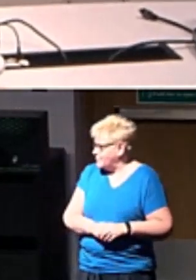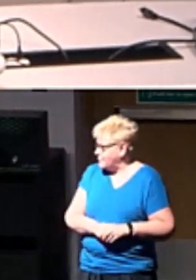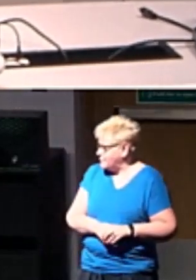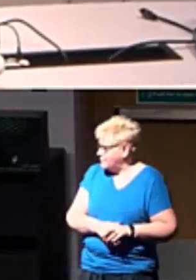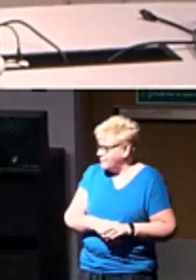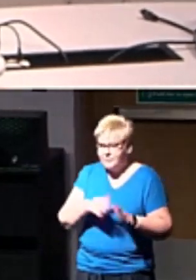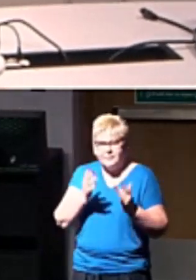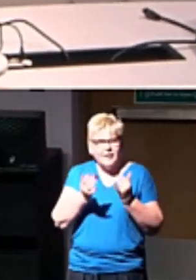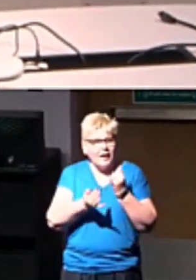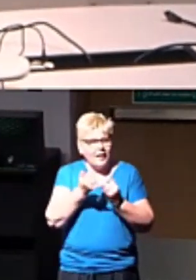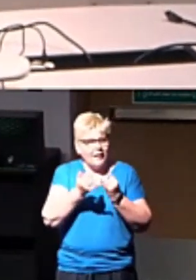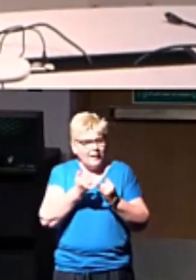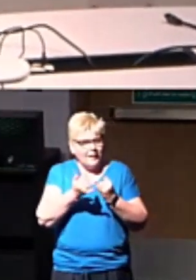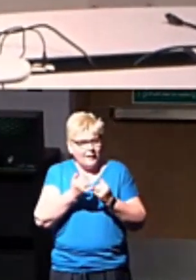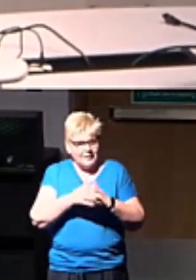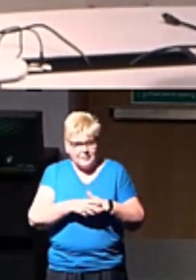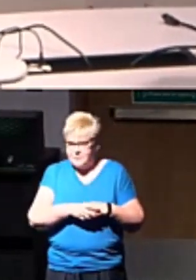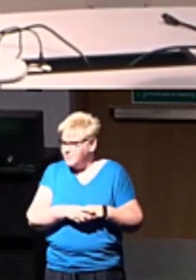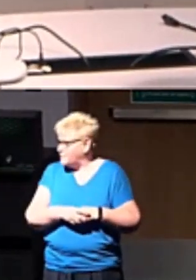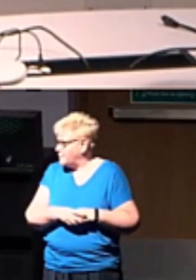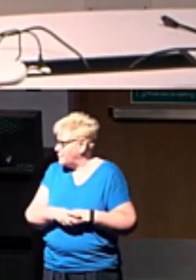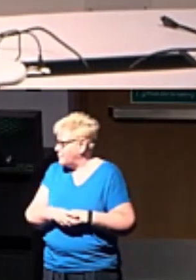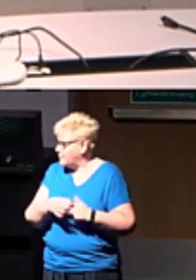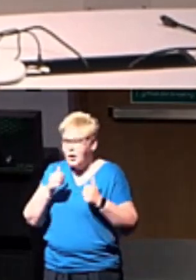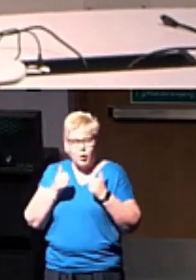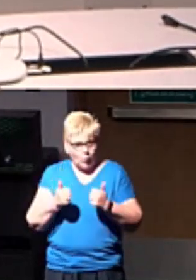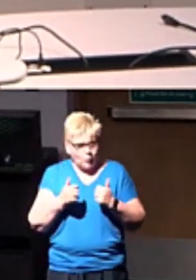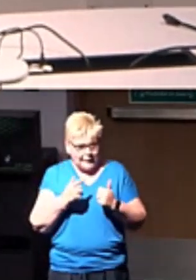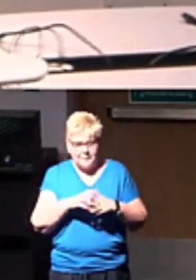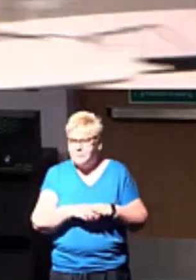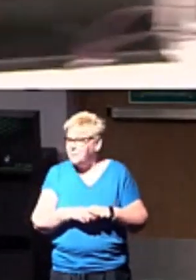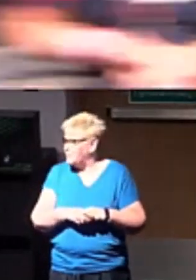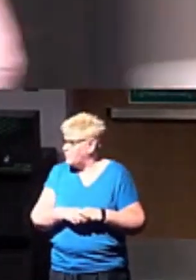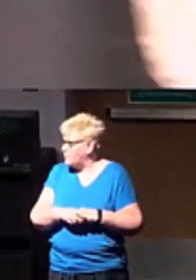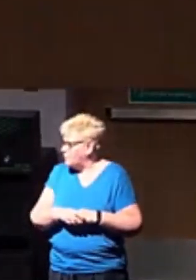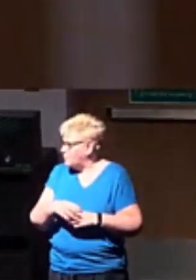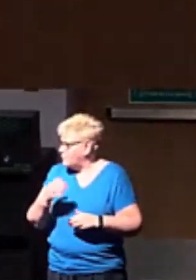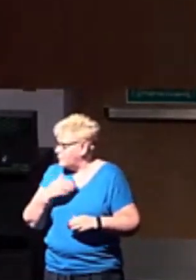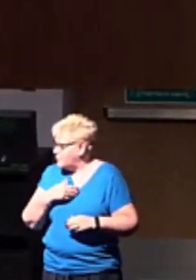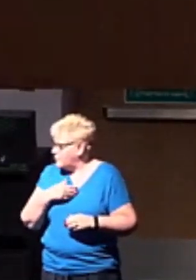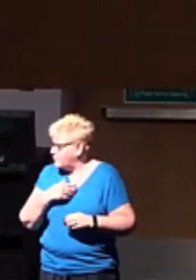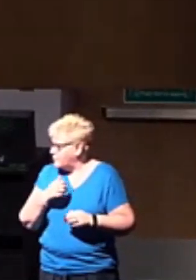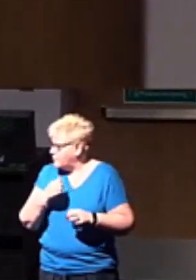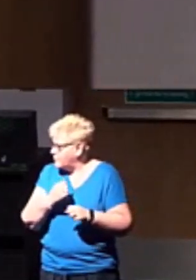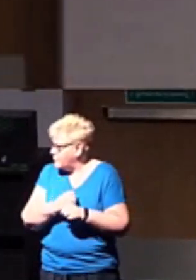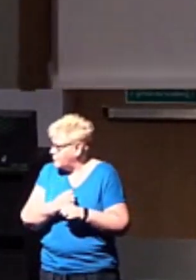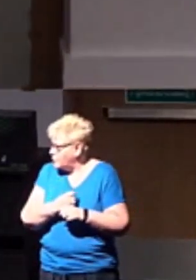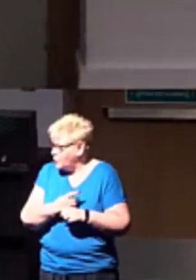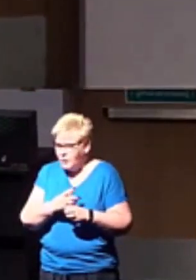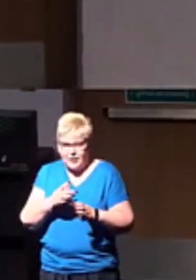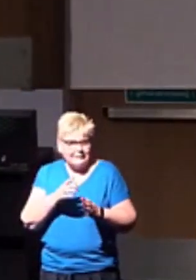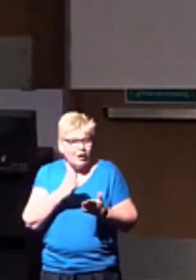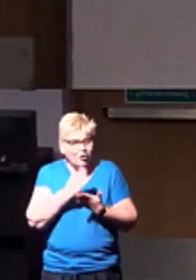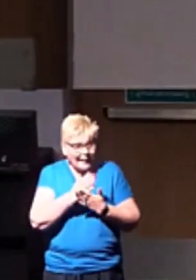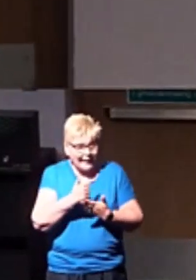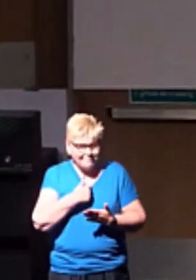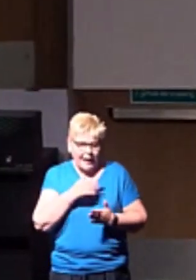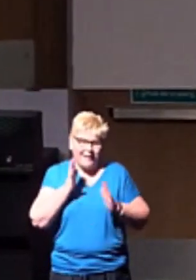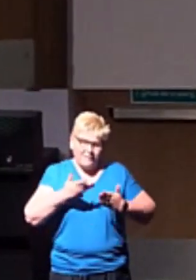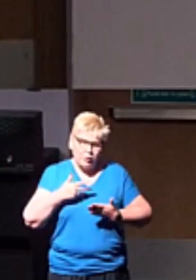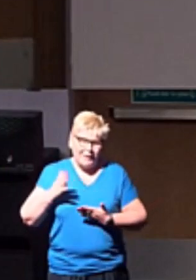And last but not least, can you listen to me? Yeah. Okay, great. I'm going to introduce a person that needs no